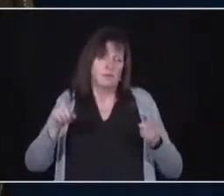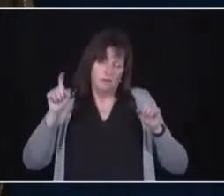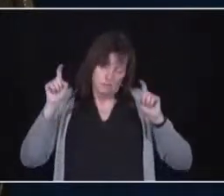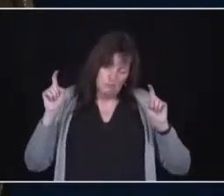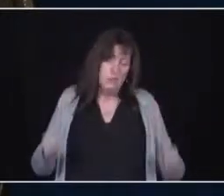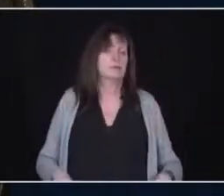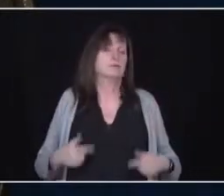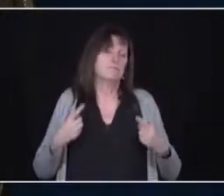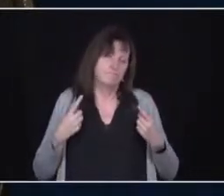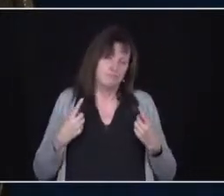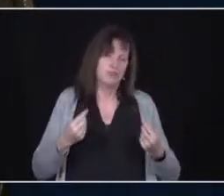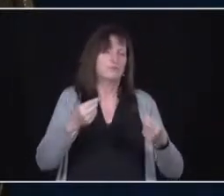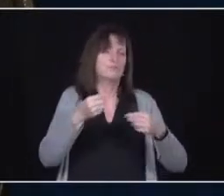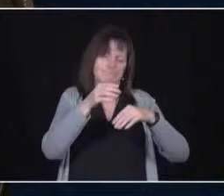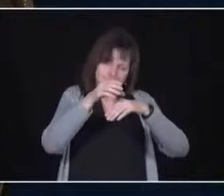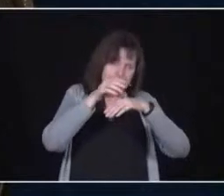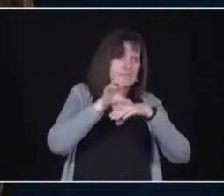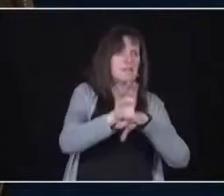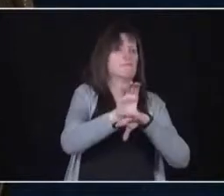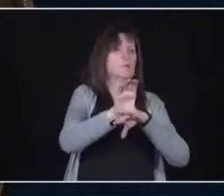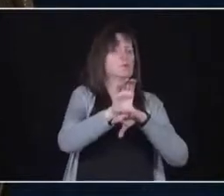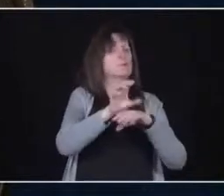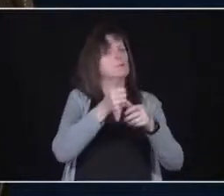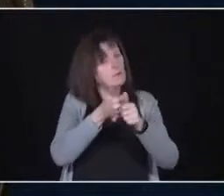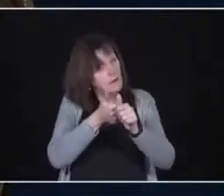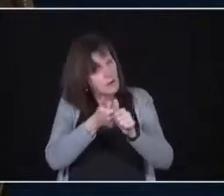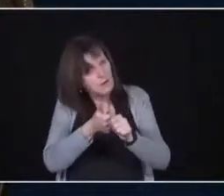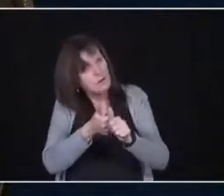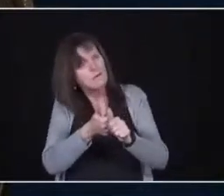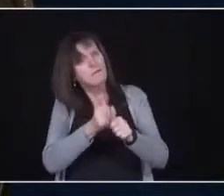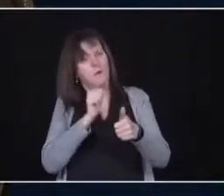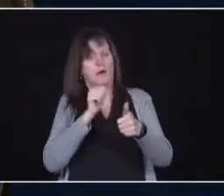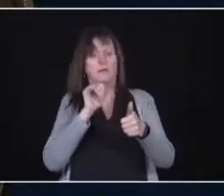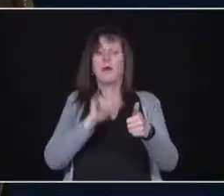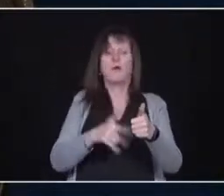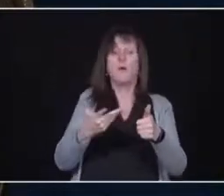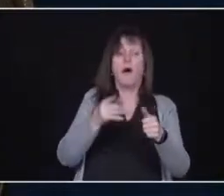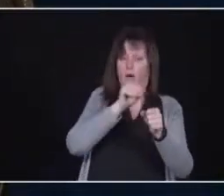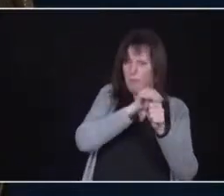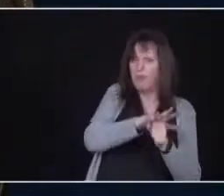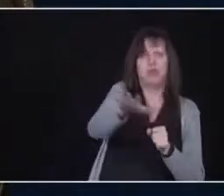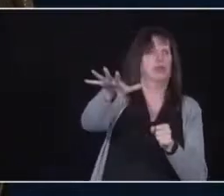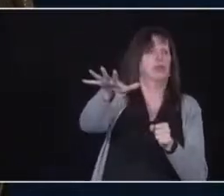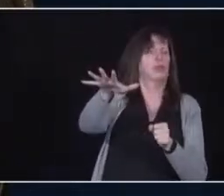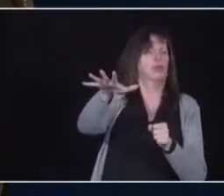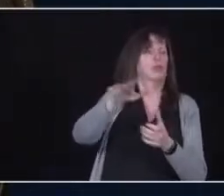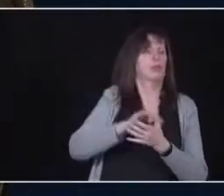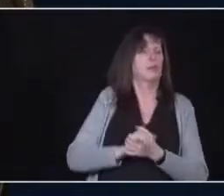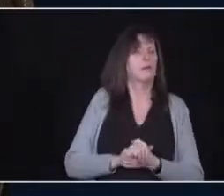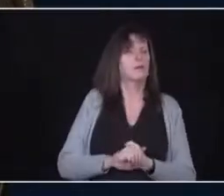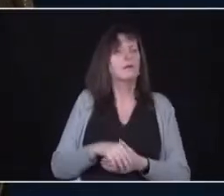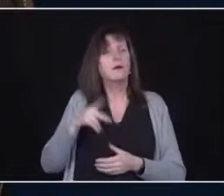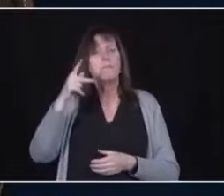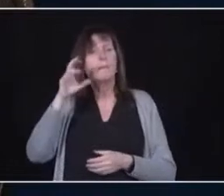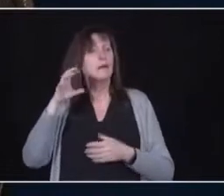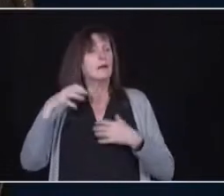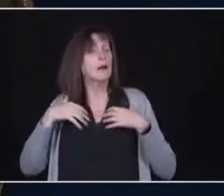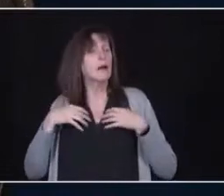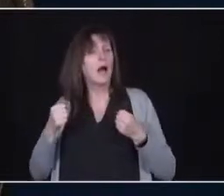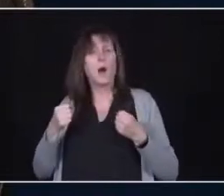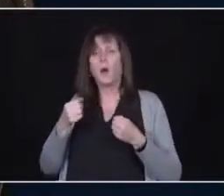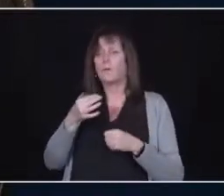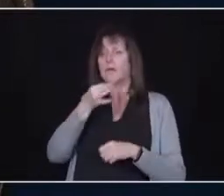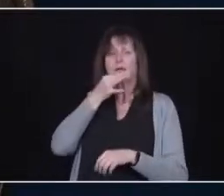and prevent further transmission of COVID-19. That is why, after consulting with public health experts, we have made